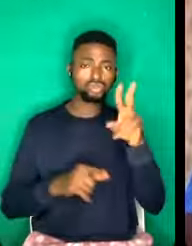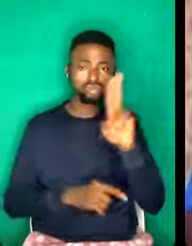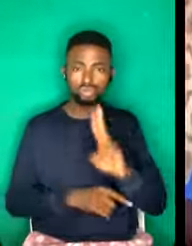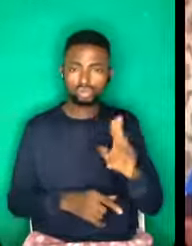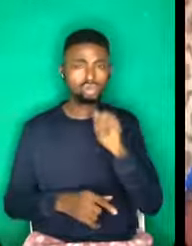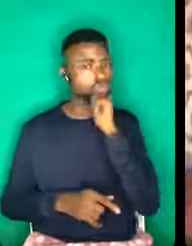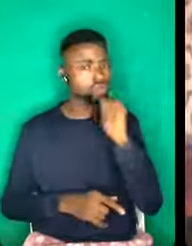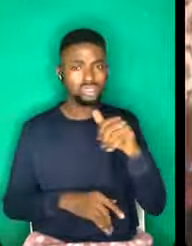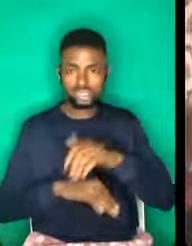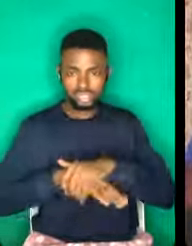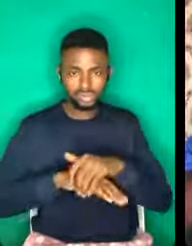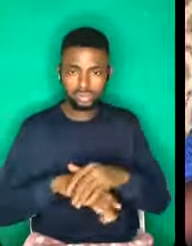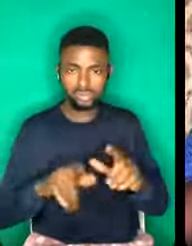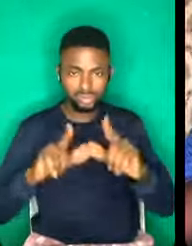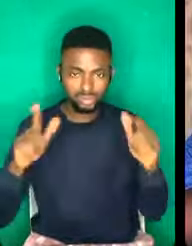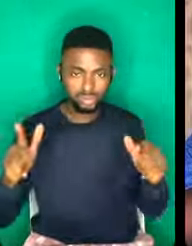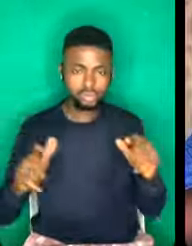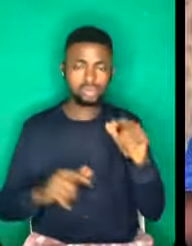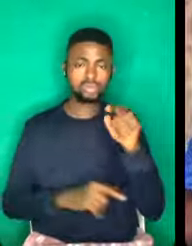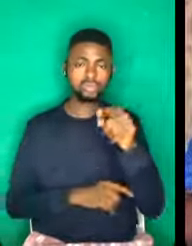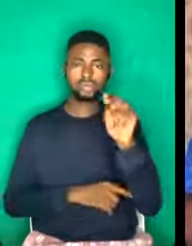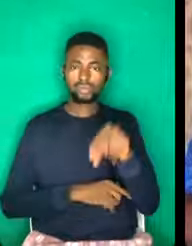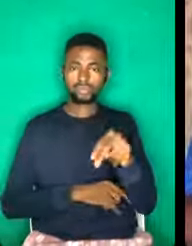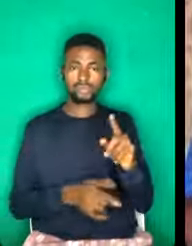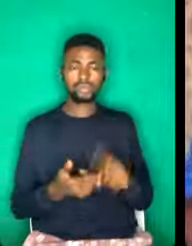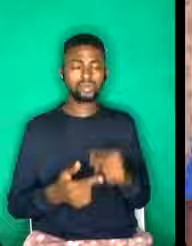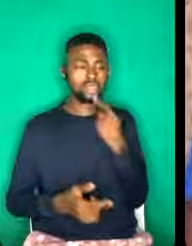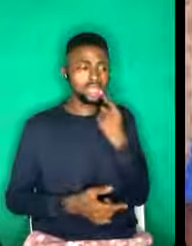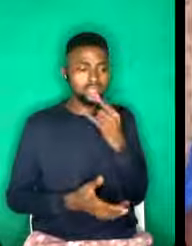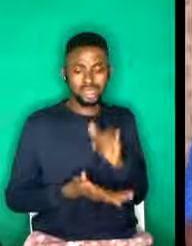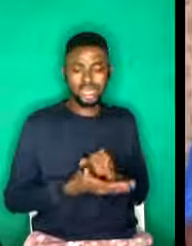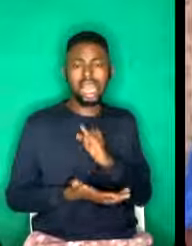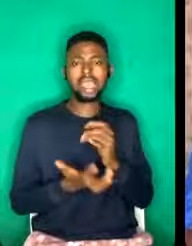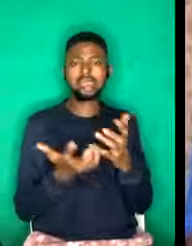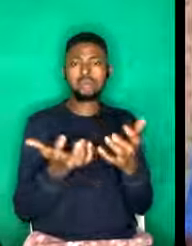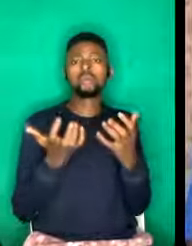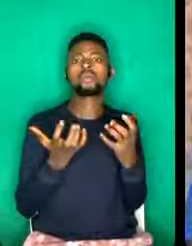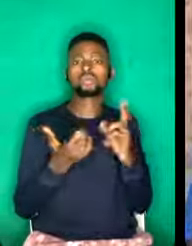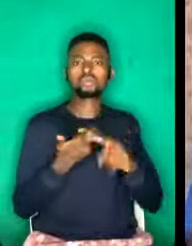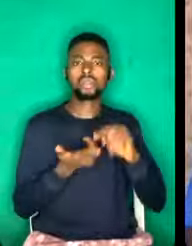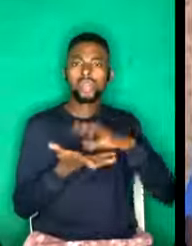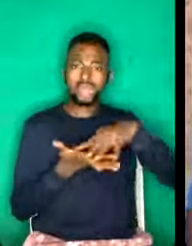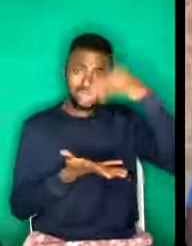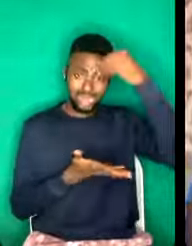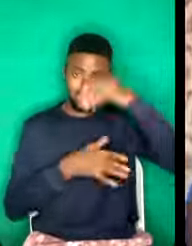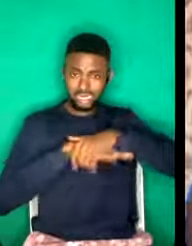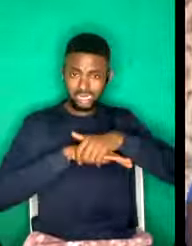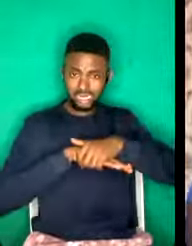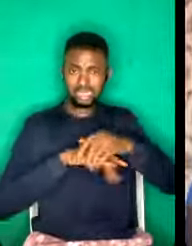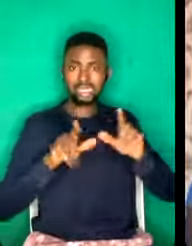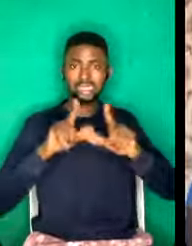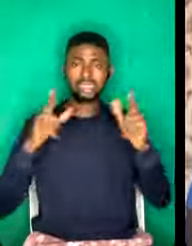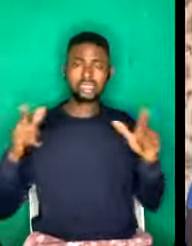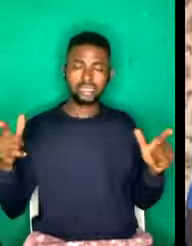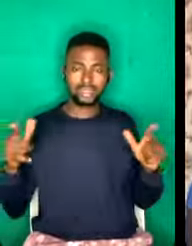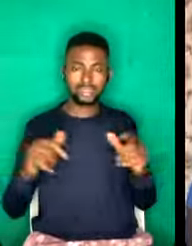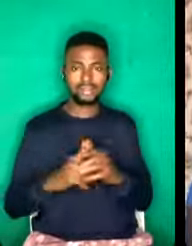language. Hence, you have to now say, I want to learn English language, and you learn English language. But the